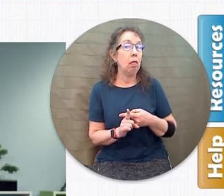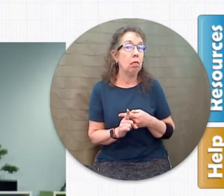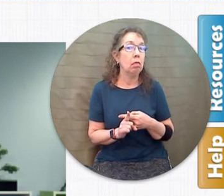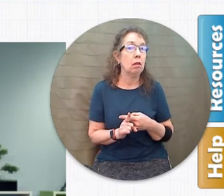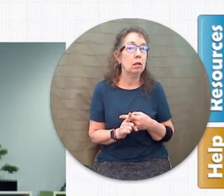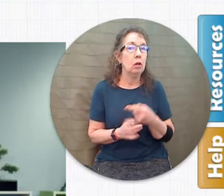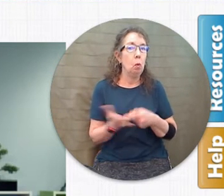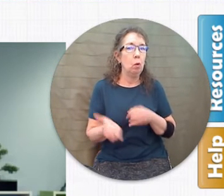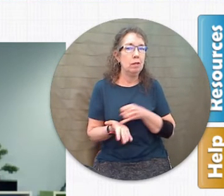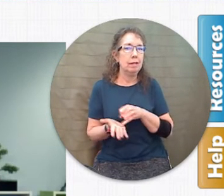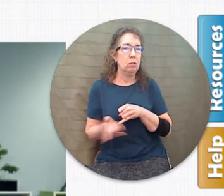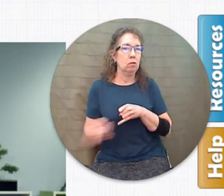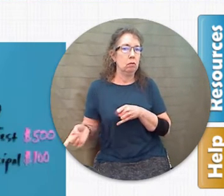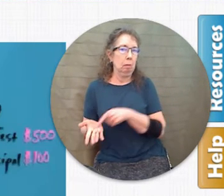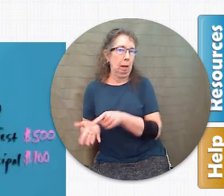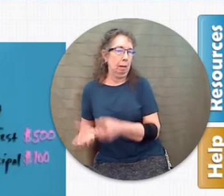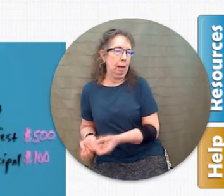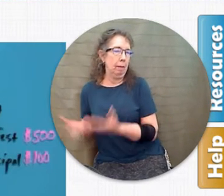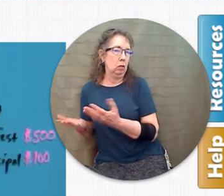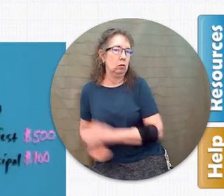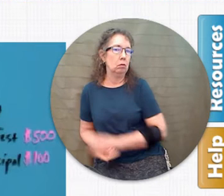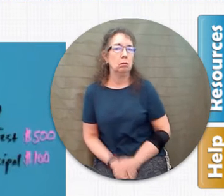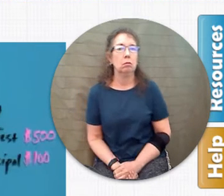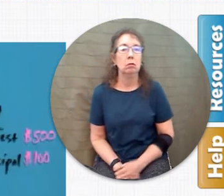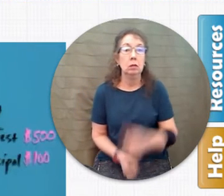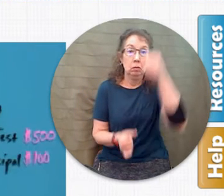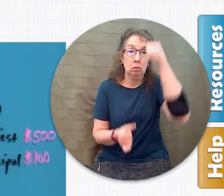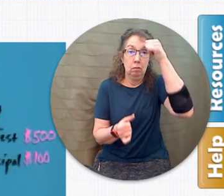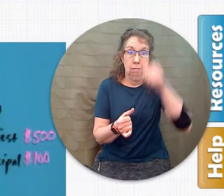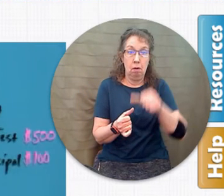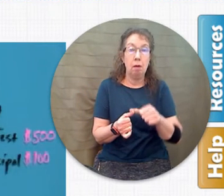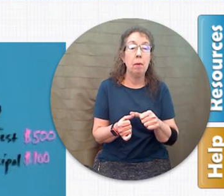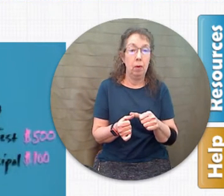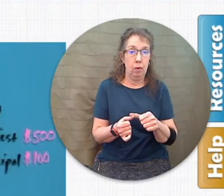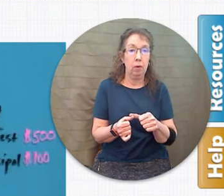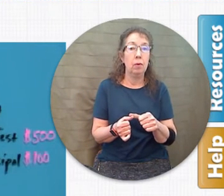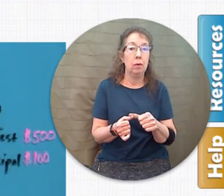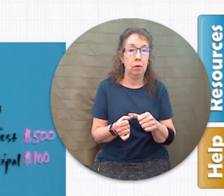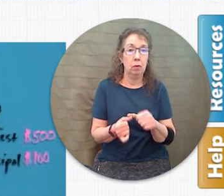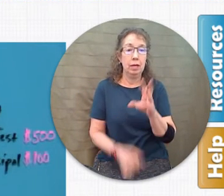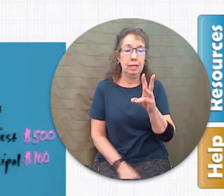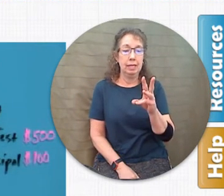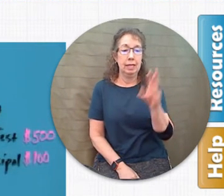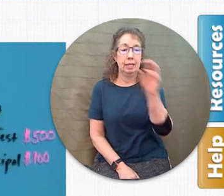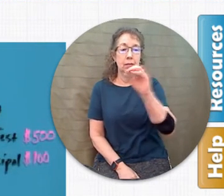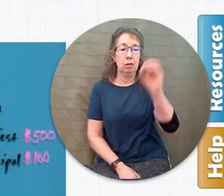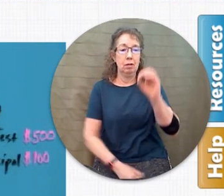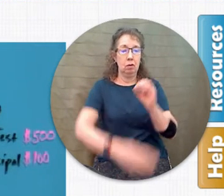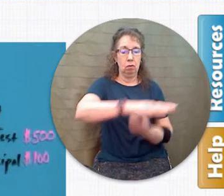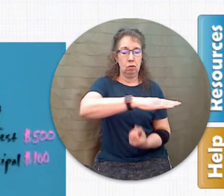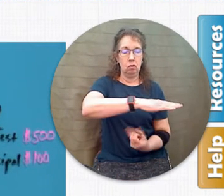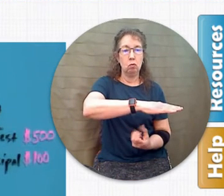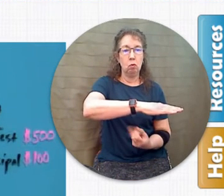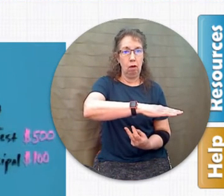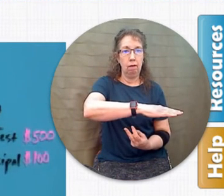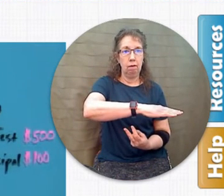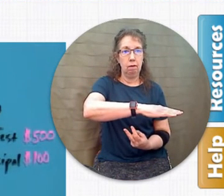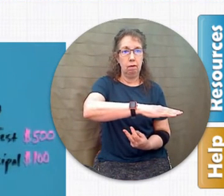what is our interest payment going to be? Well, we remember that we did 6% over 12, which turned out to